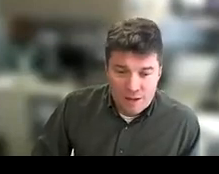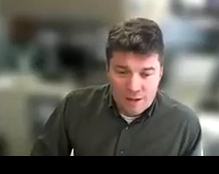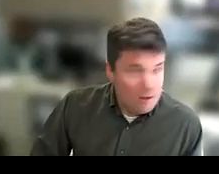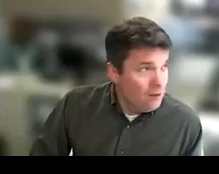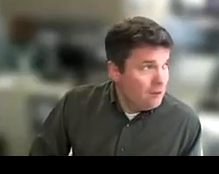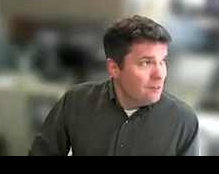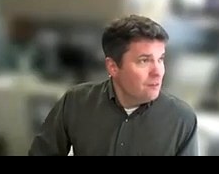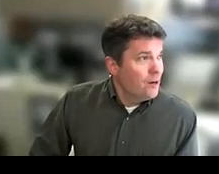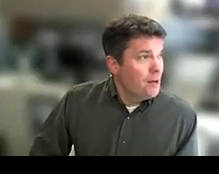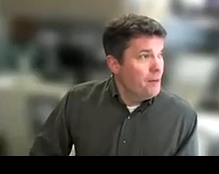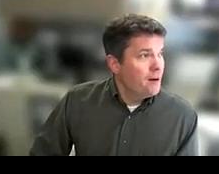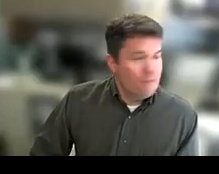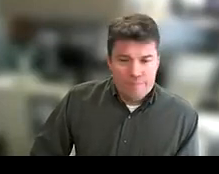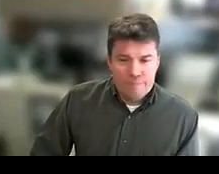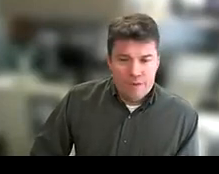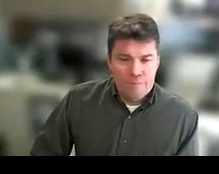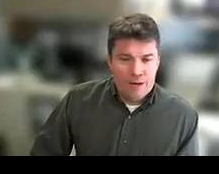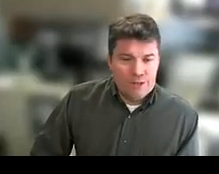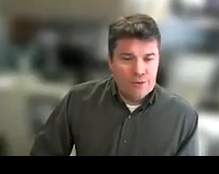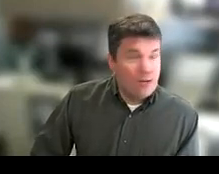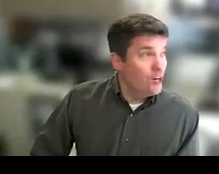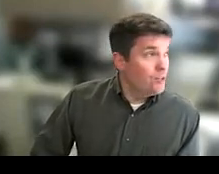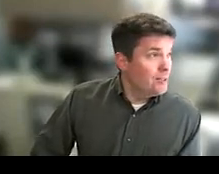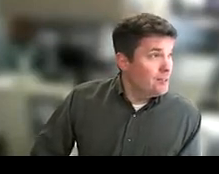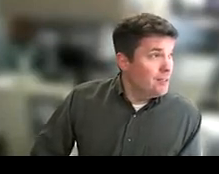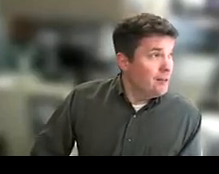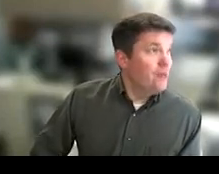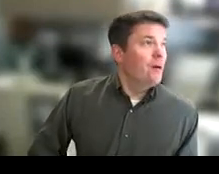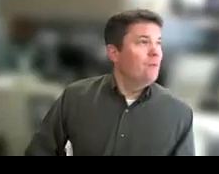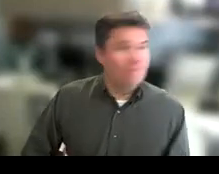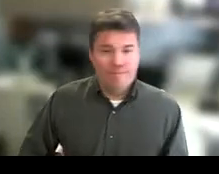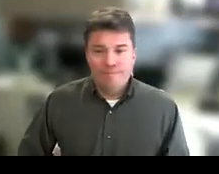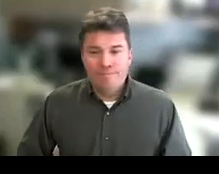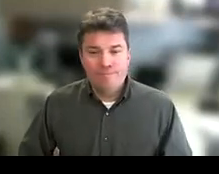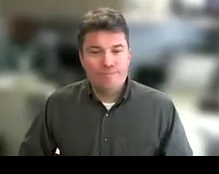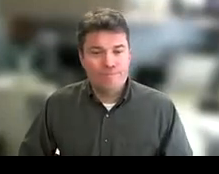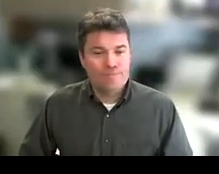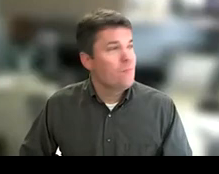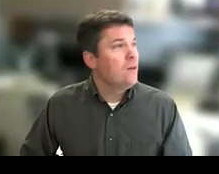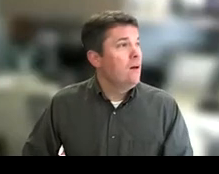Okay. Trying to get back up on my screen here so I can see. Here we go.